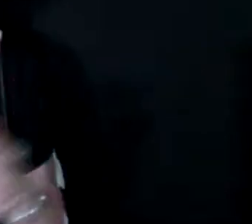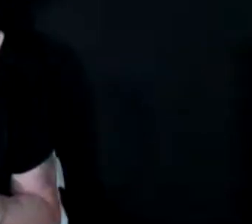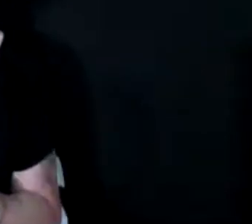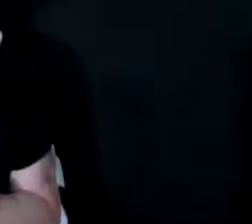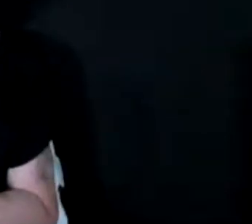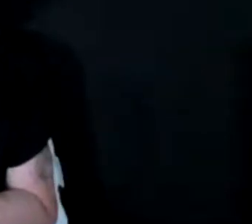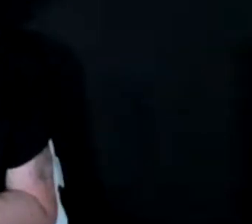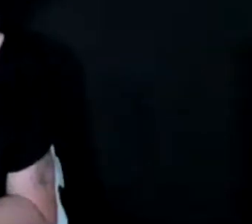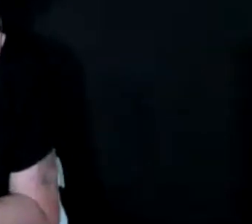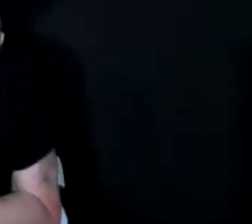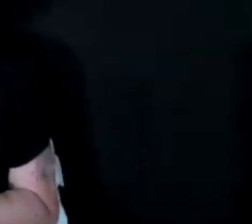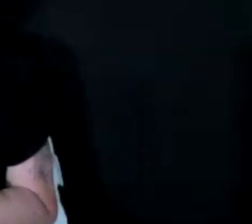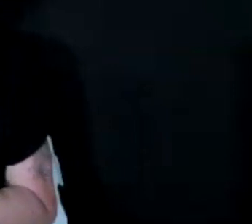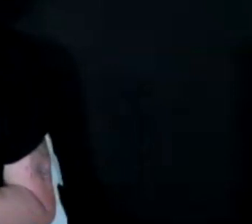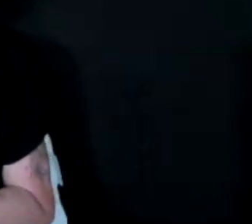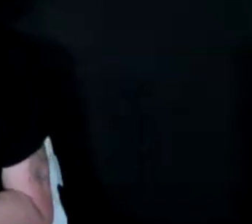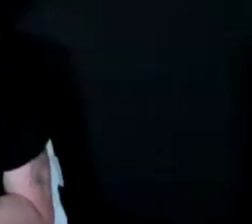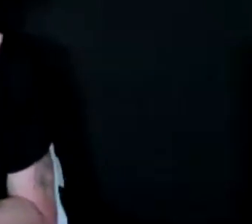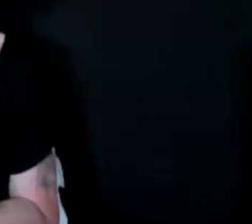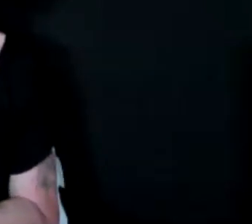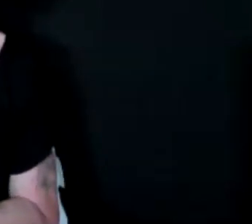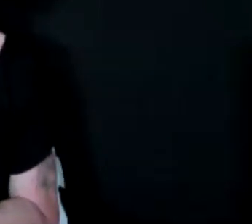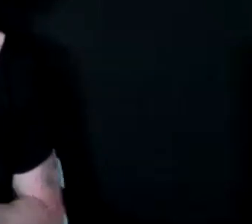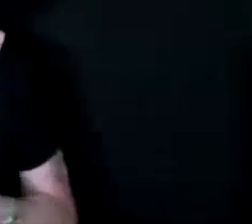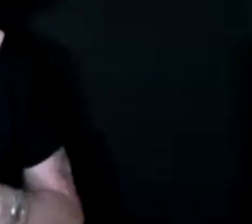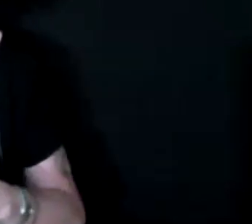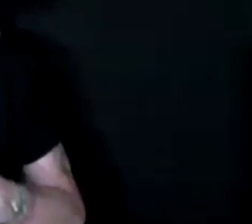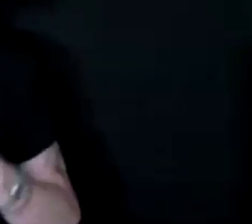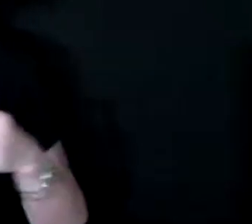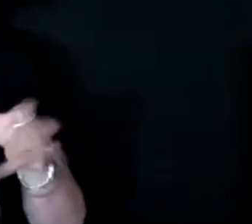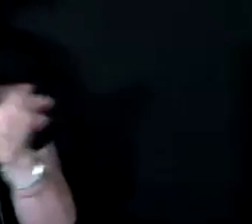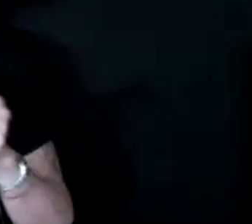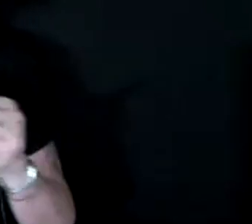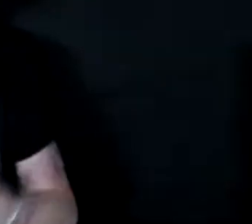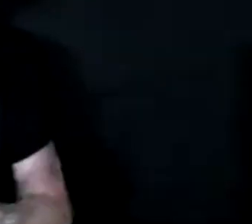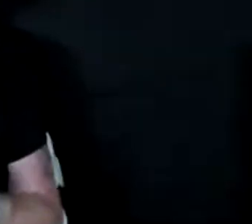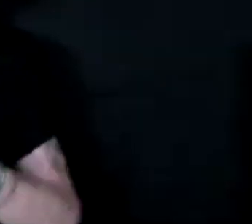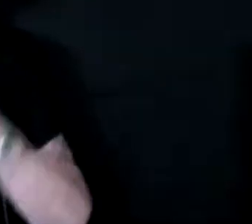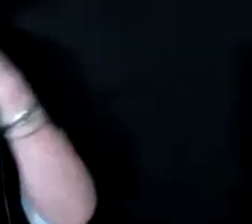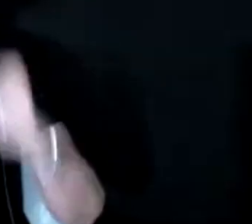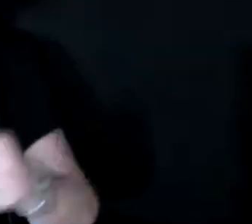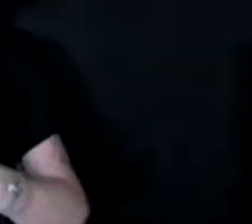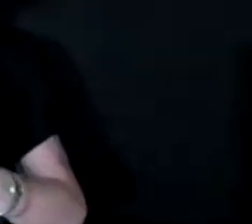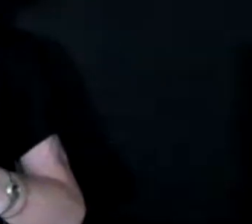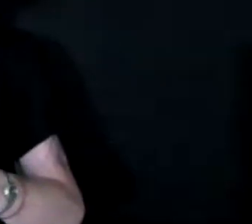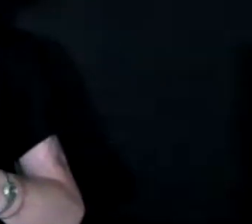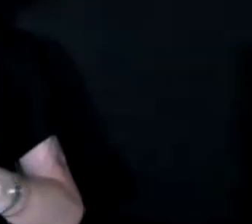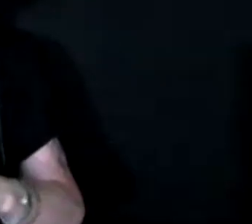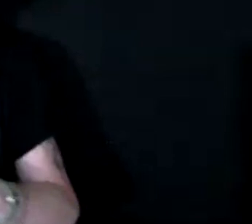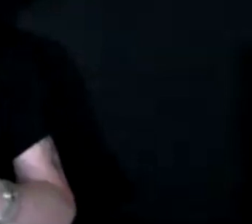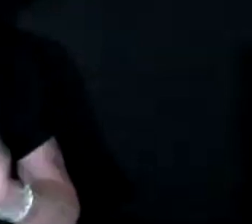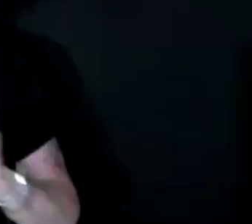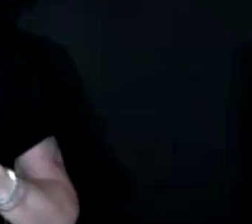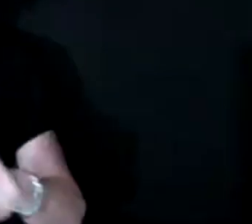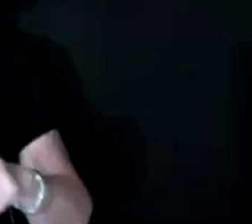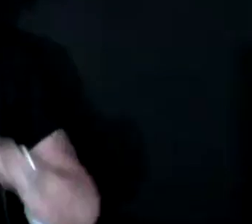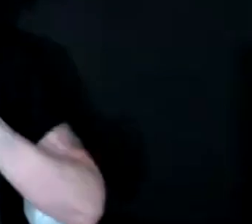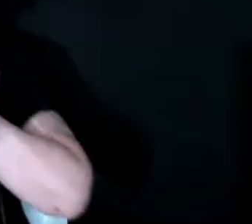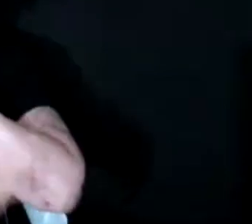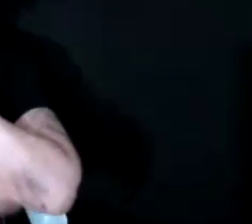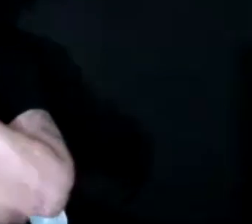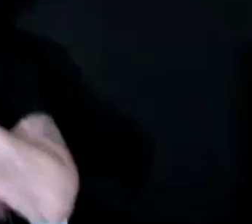want to thank everyone. This is actually our last meeting for the school year, but we will be back in September for